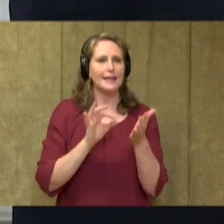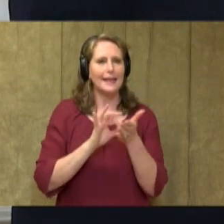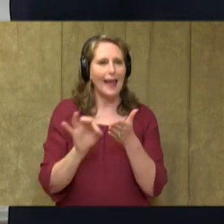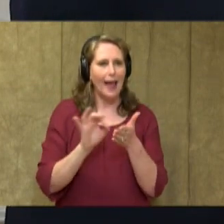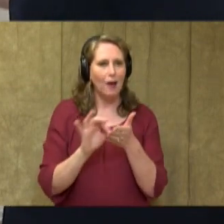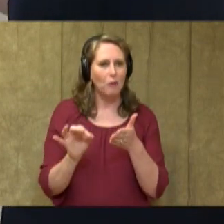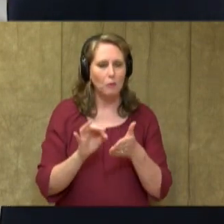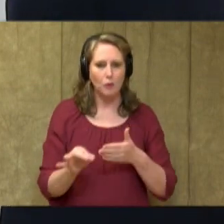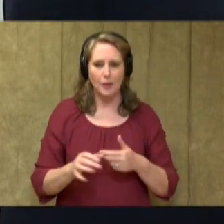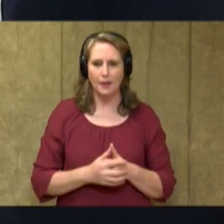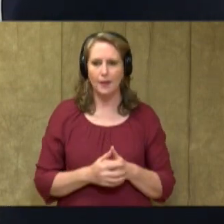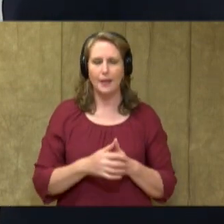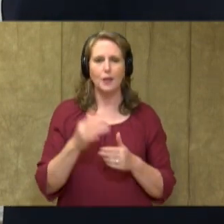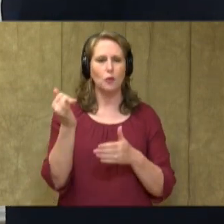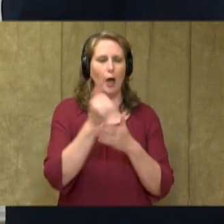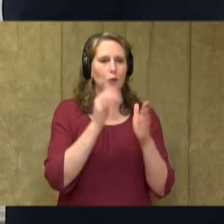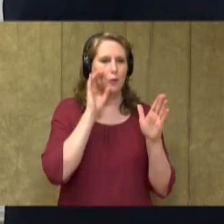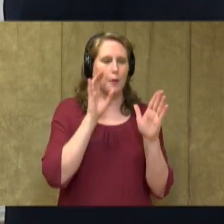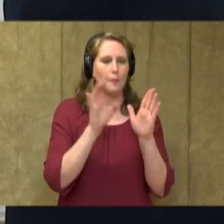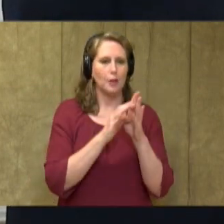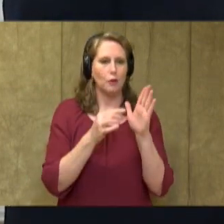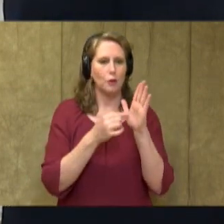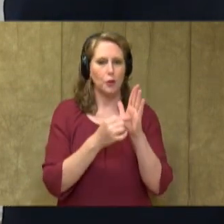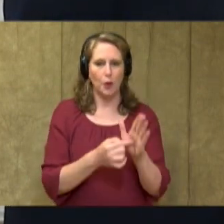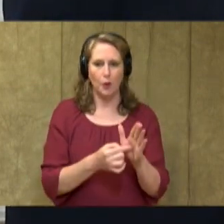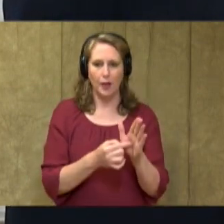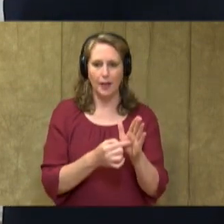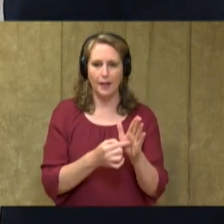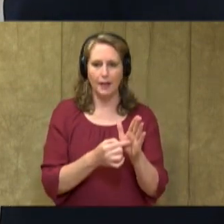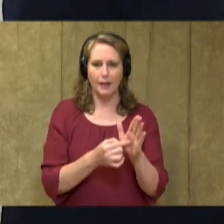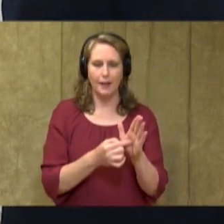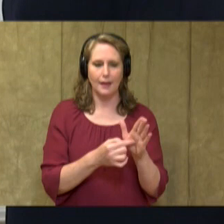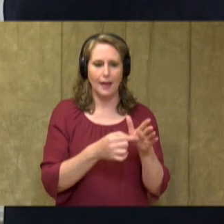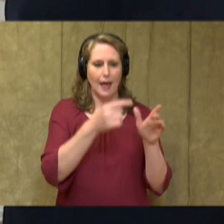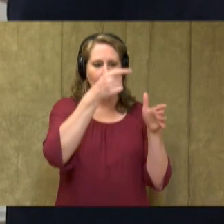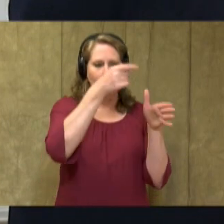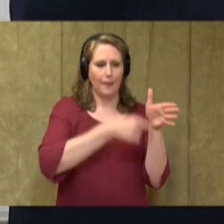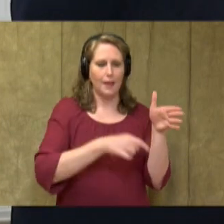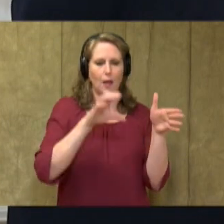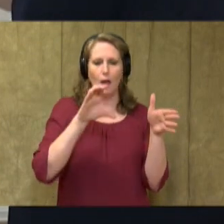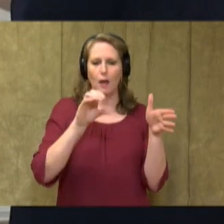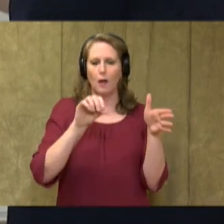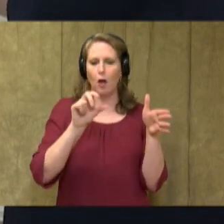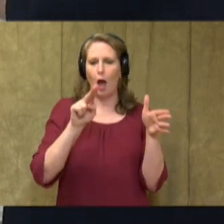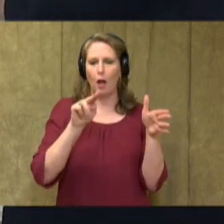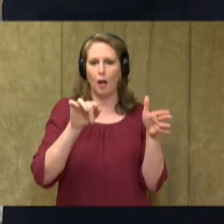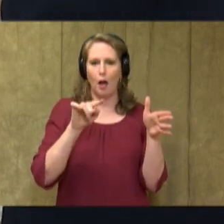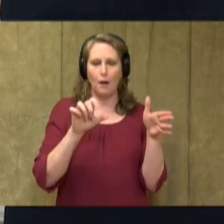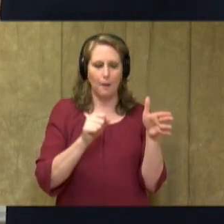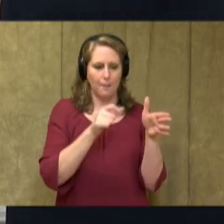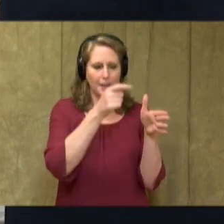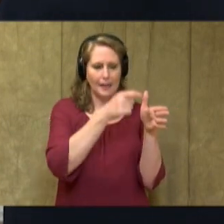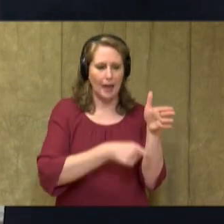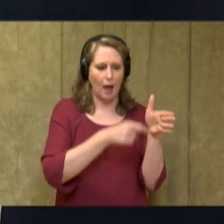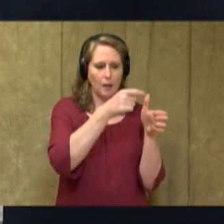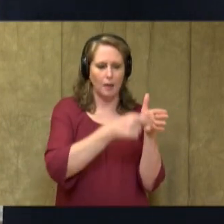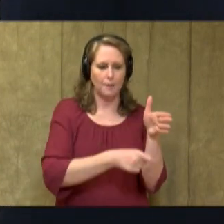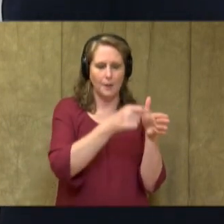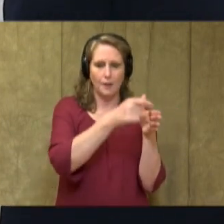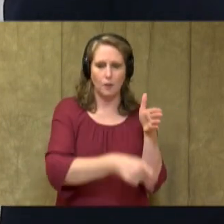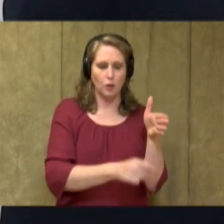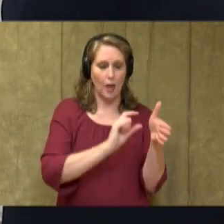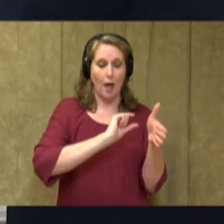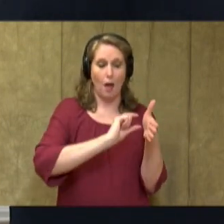are. So I drew a little picture here to show you. So going down, these are our columns. When we go down, those are called columns. When